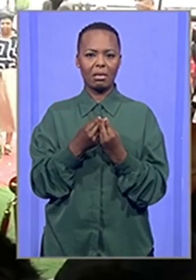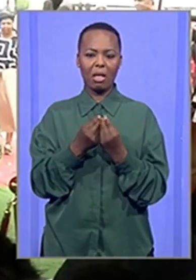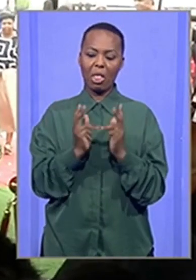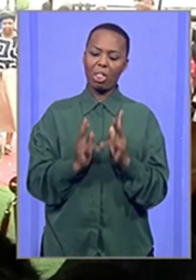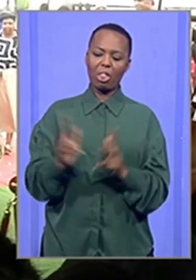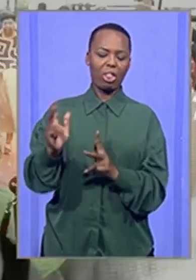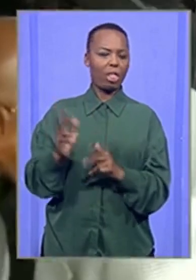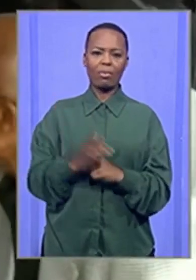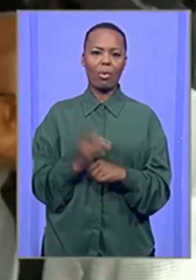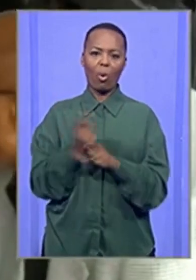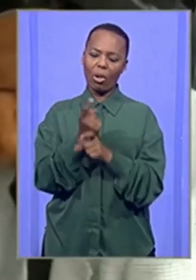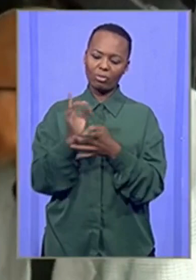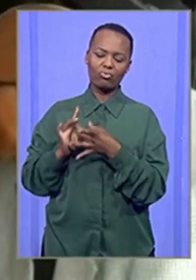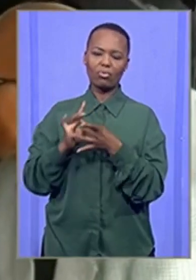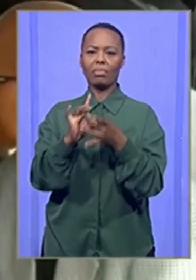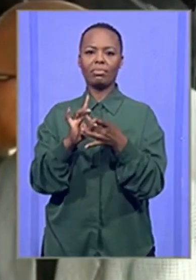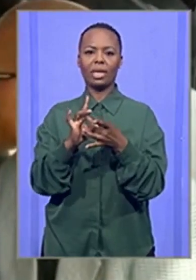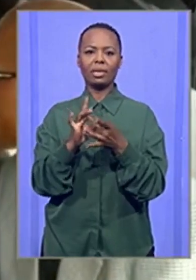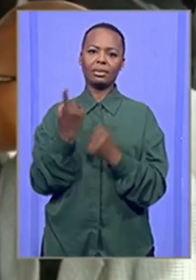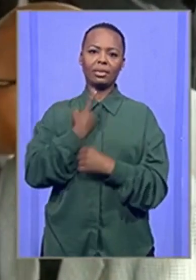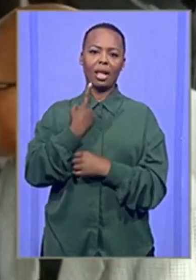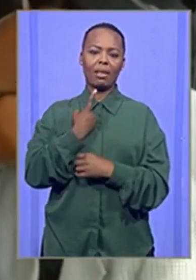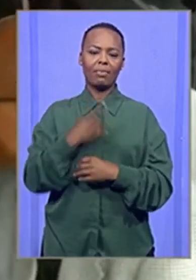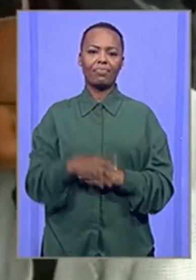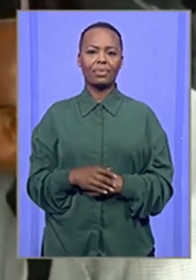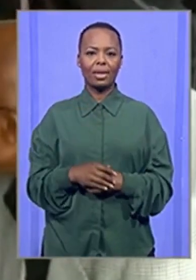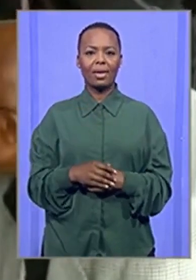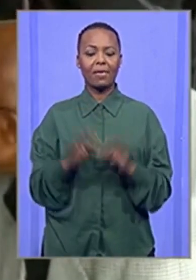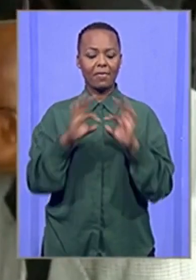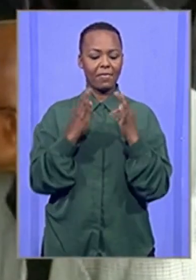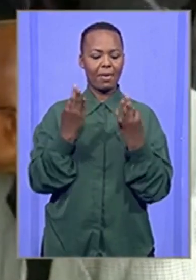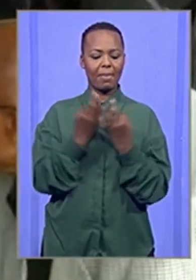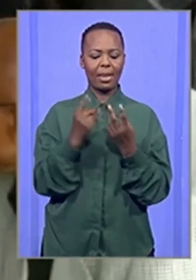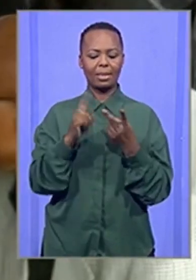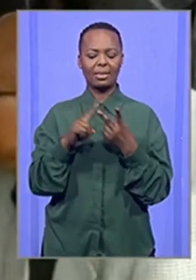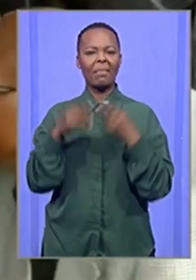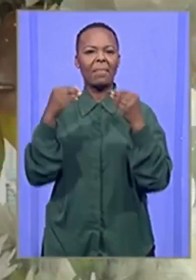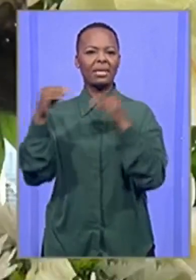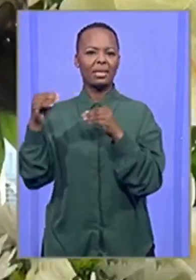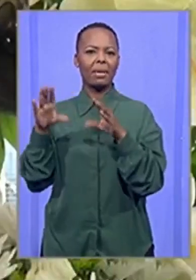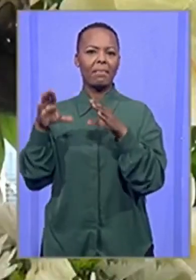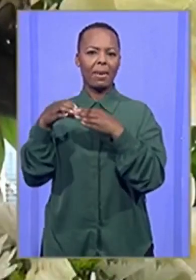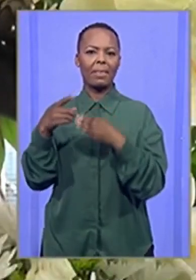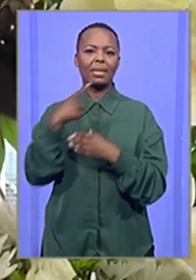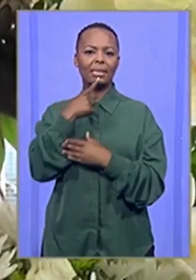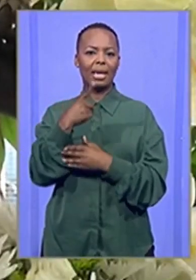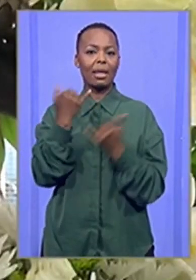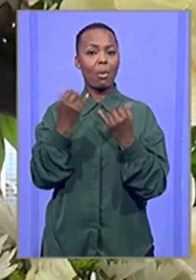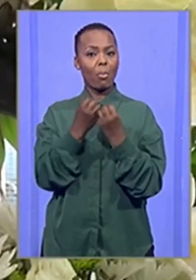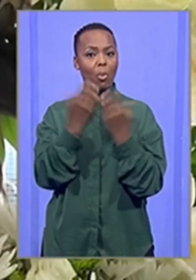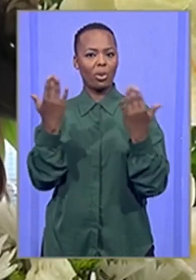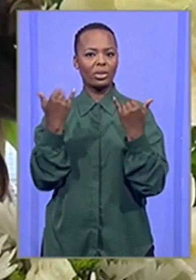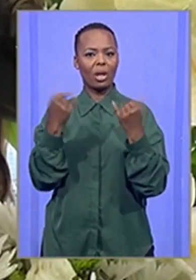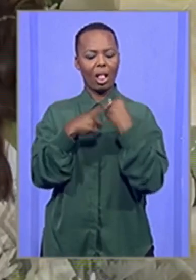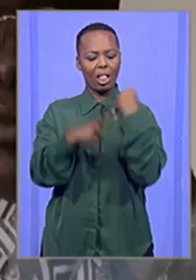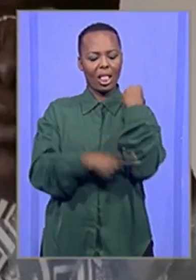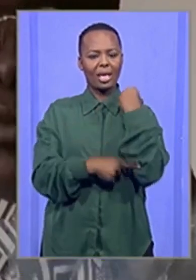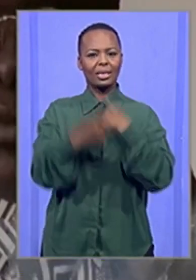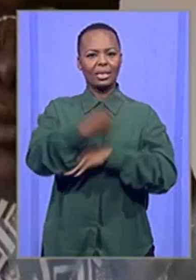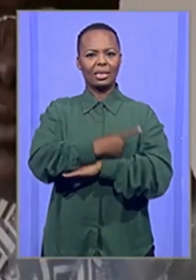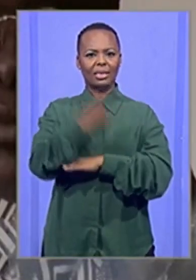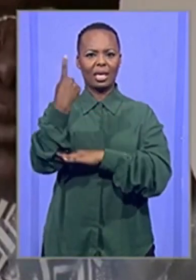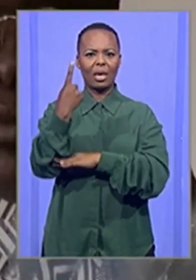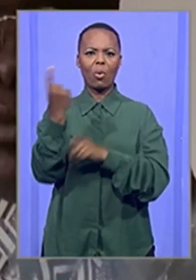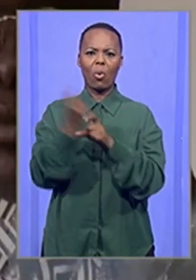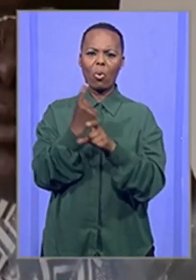jikele mo tseleng. Go ya ka balapa le badirišane le yena ba kgwebo ba re matšatšing a gagwe a mafelelo o be a boifela